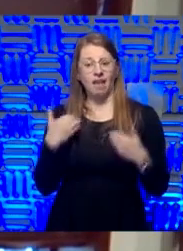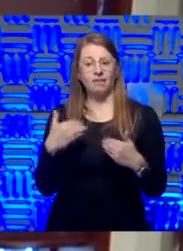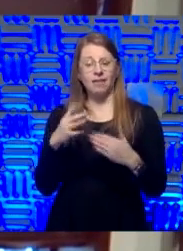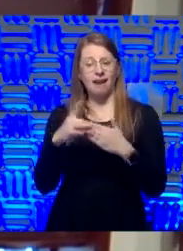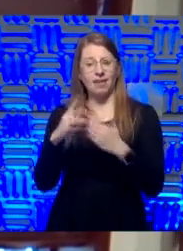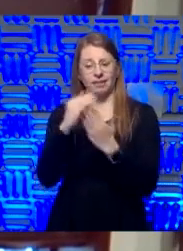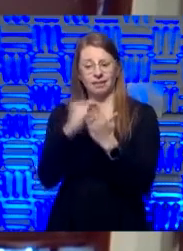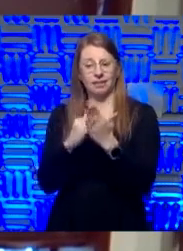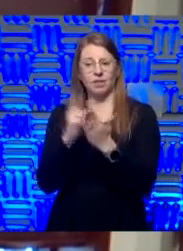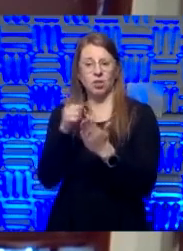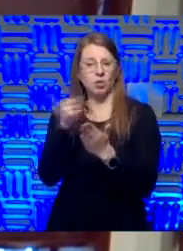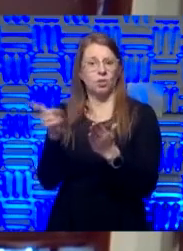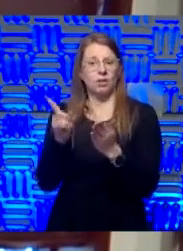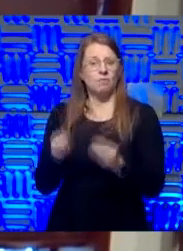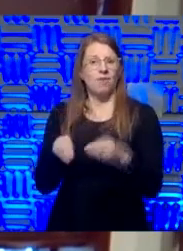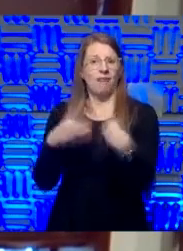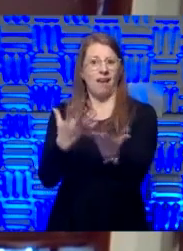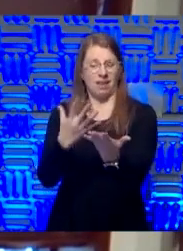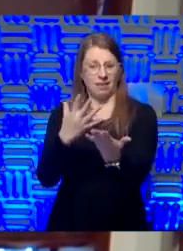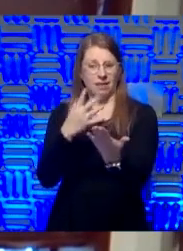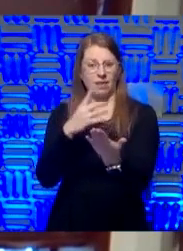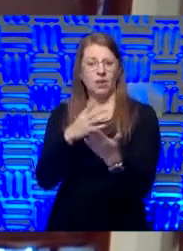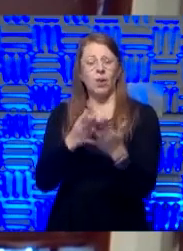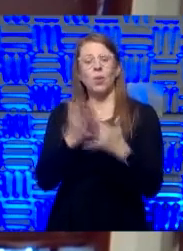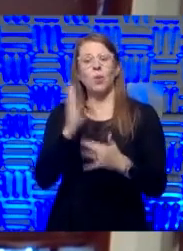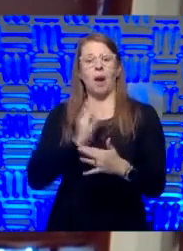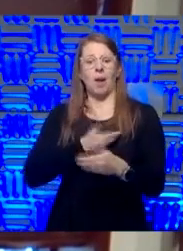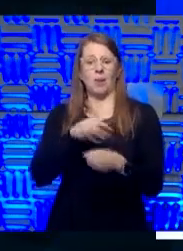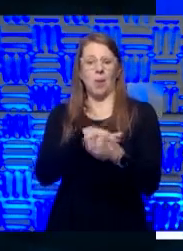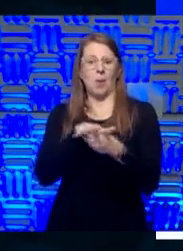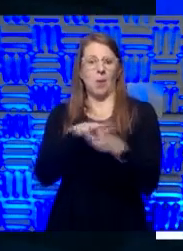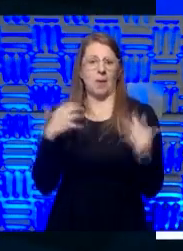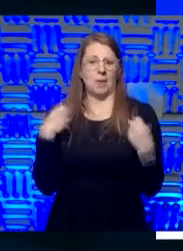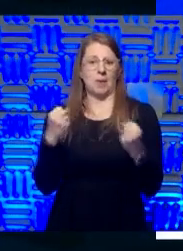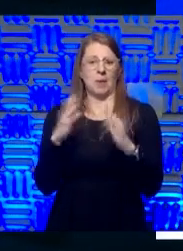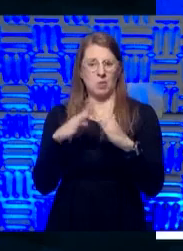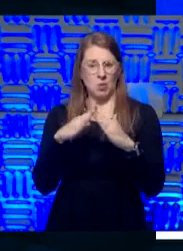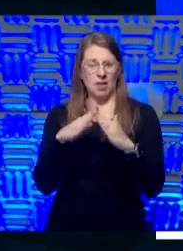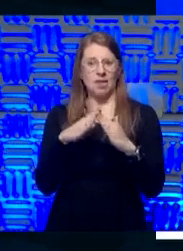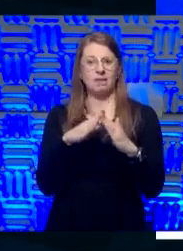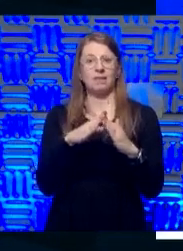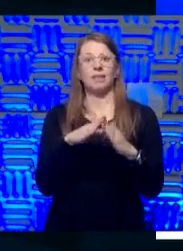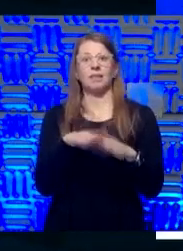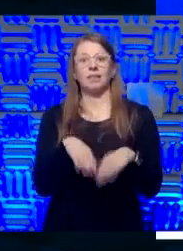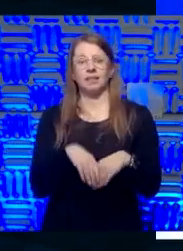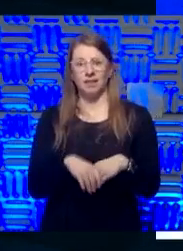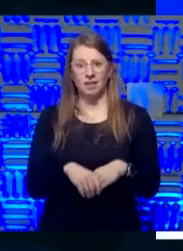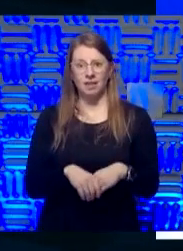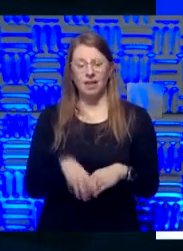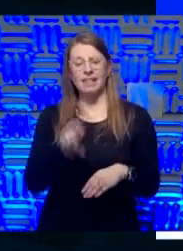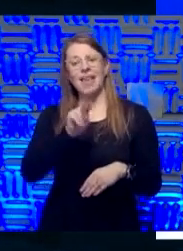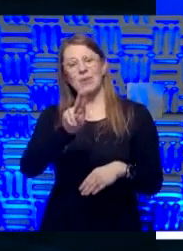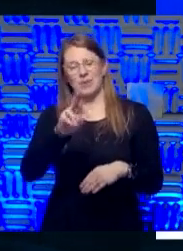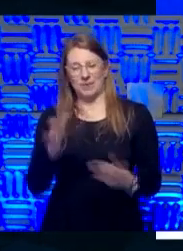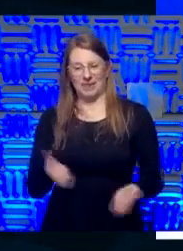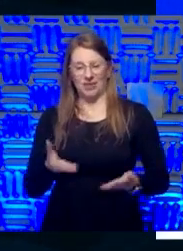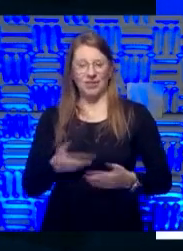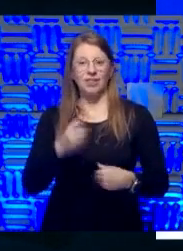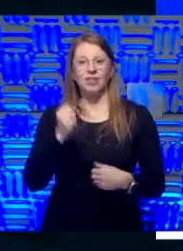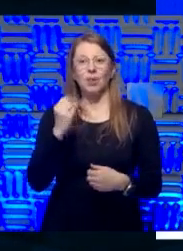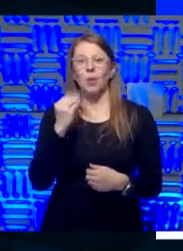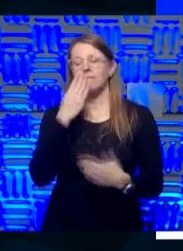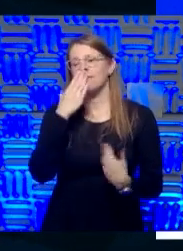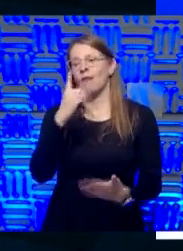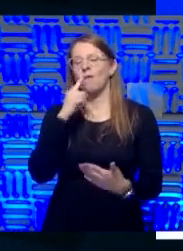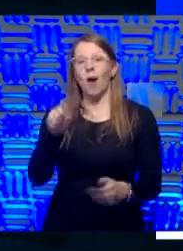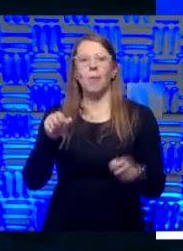you provide through our local health communities, both and as well as at KU. So thanks for that